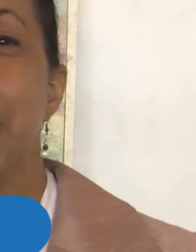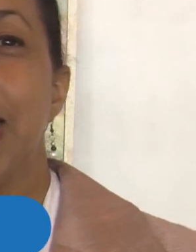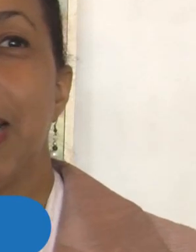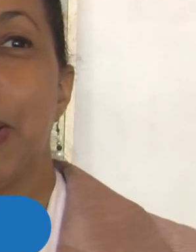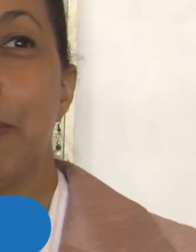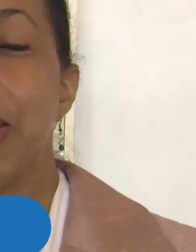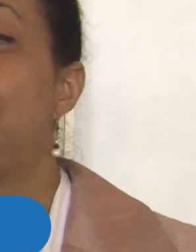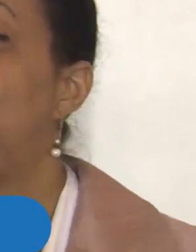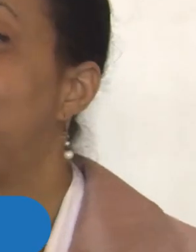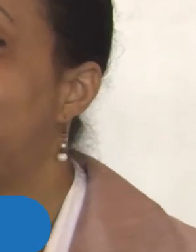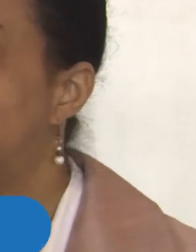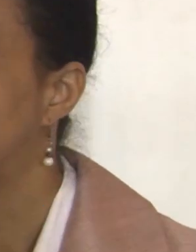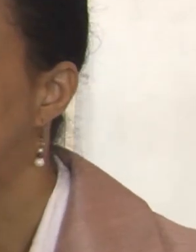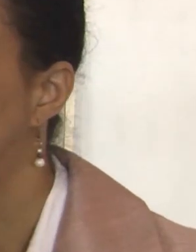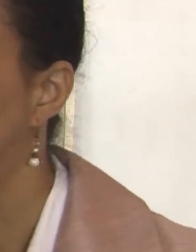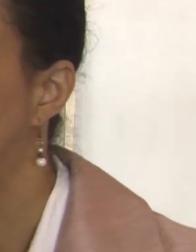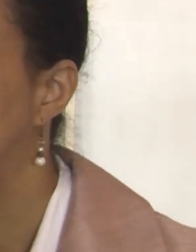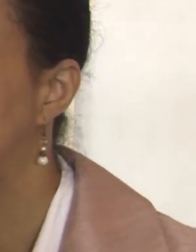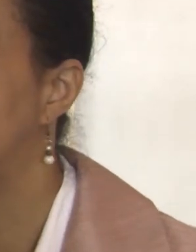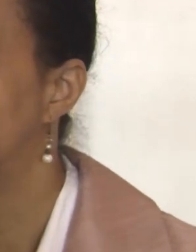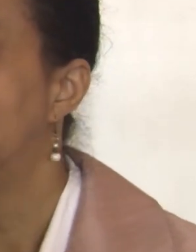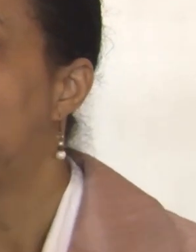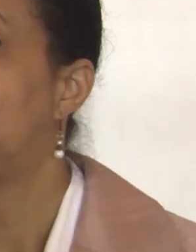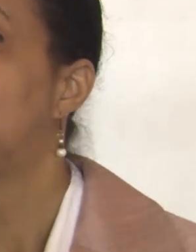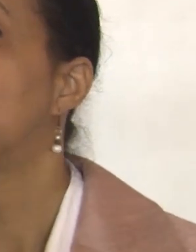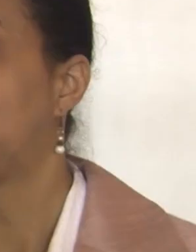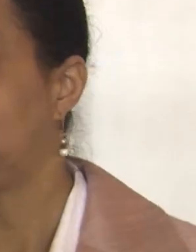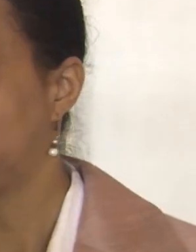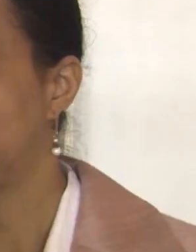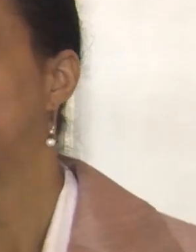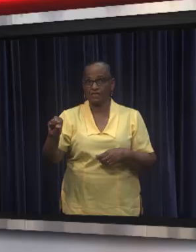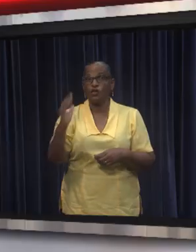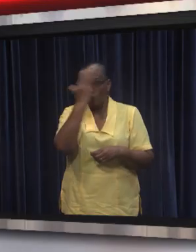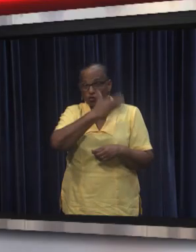Suriname. SDG 8 on sustainable